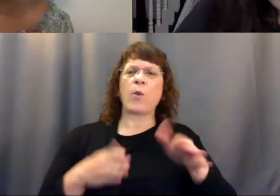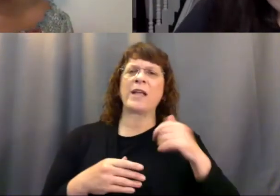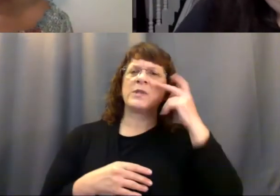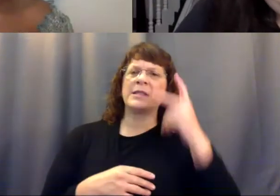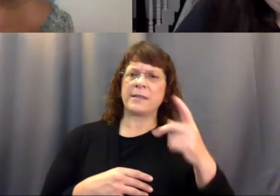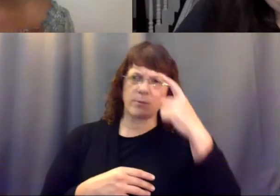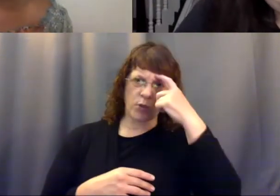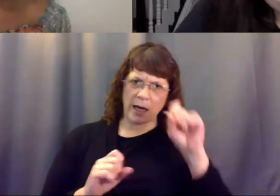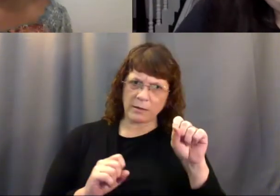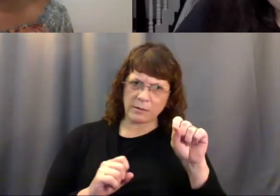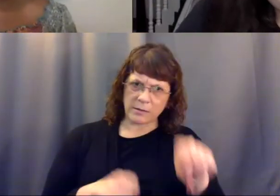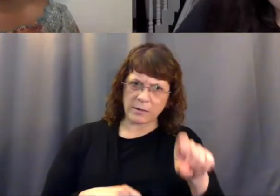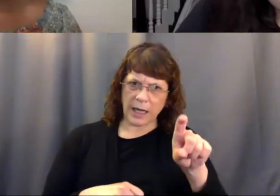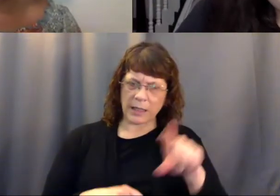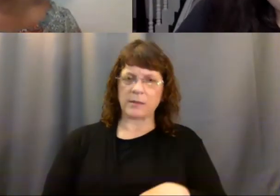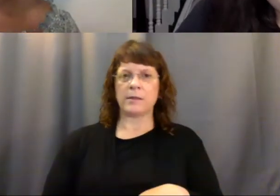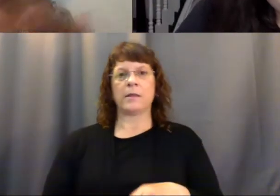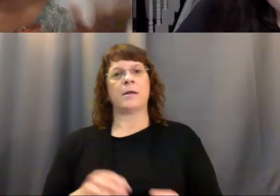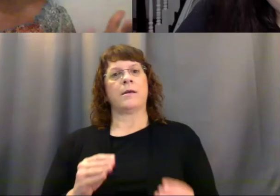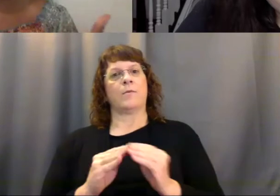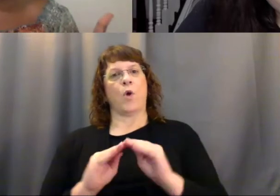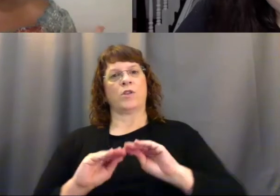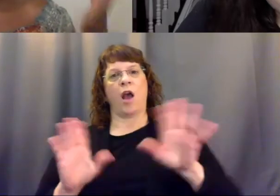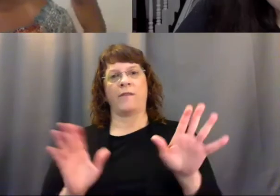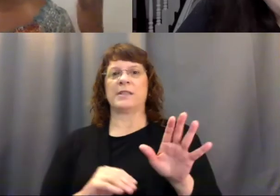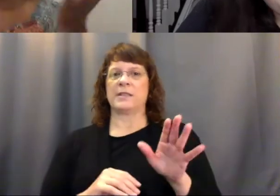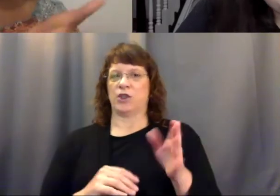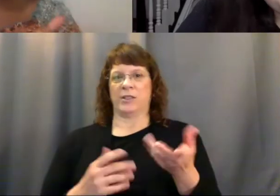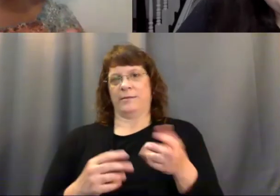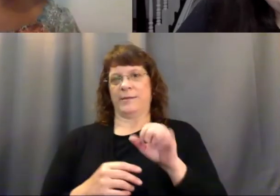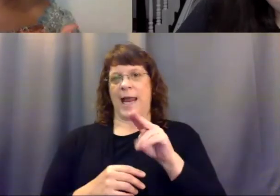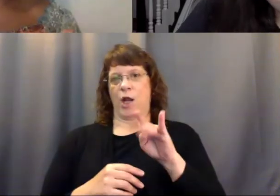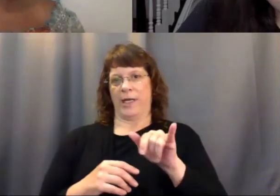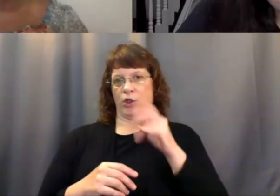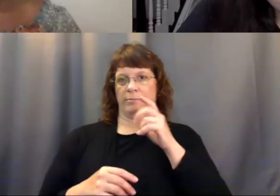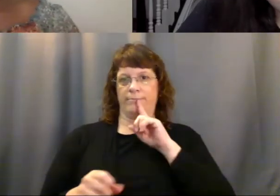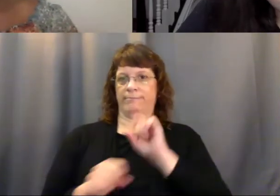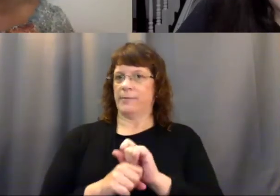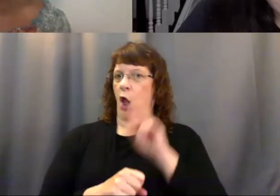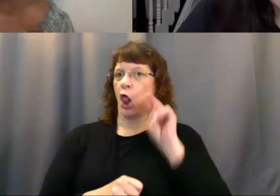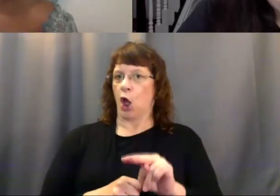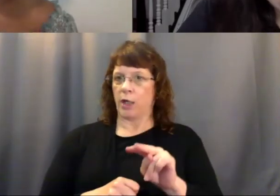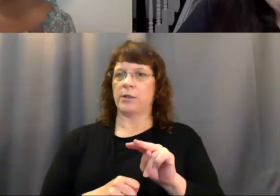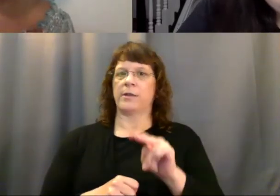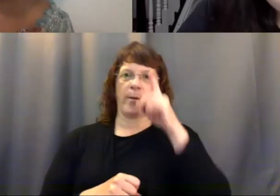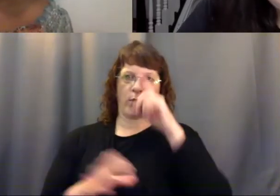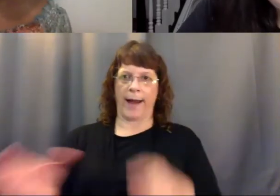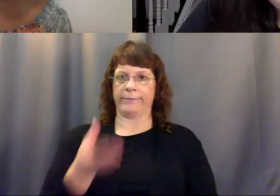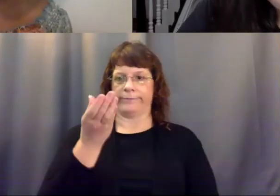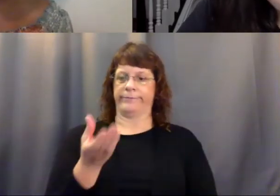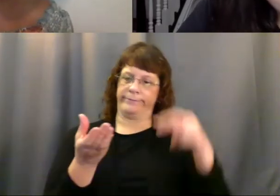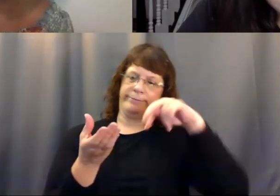are. The most apparent, I guess, is gross anatomy. So actually looking at the brain, like in your hand.